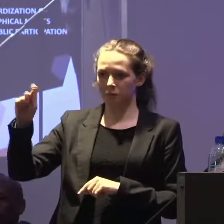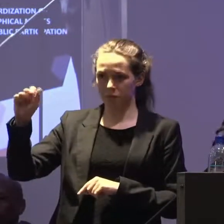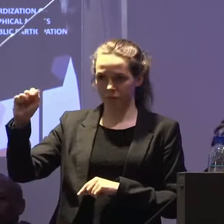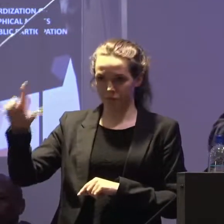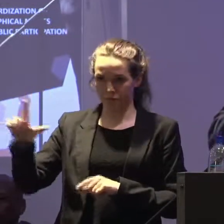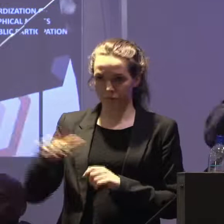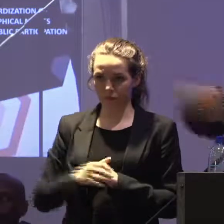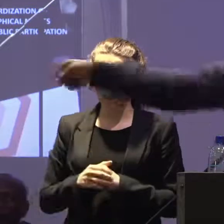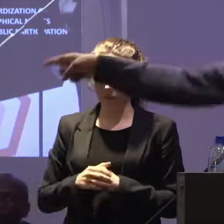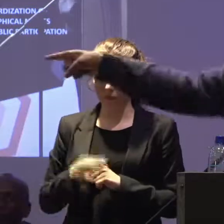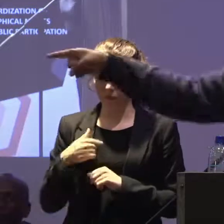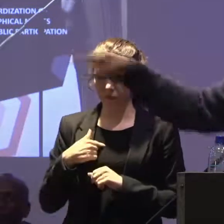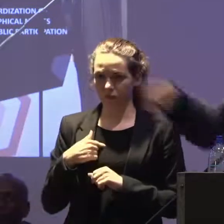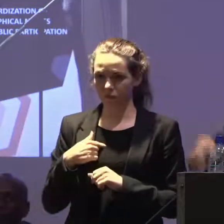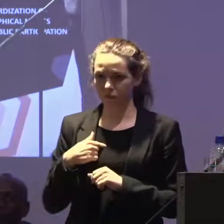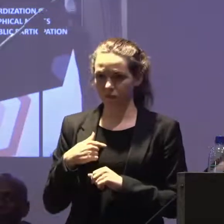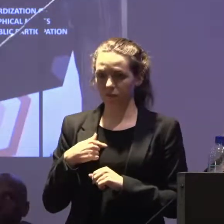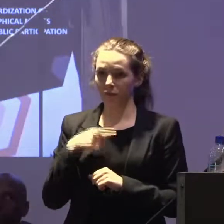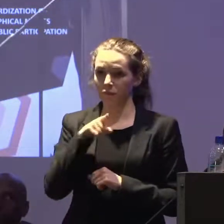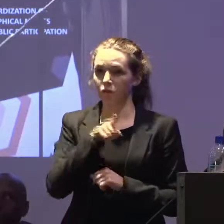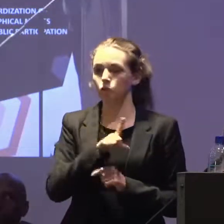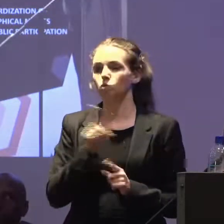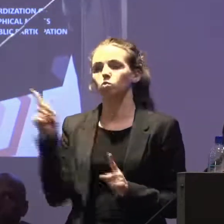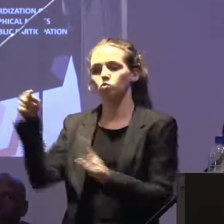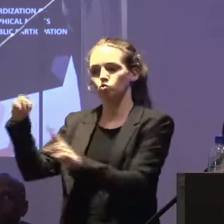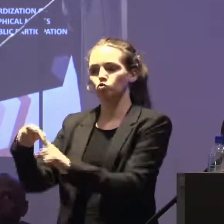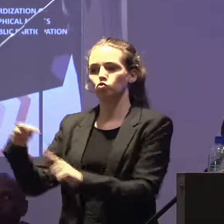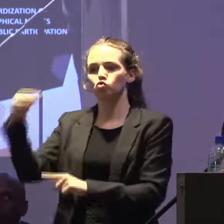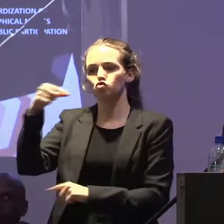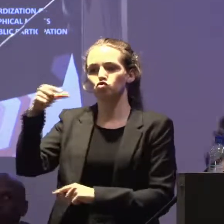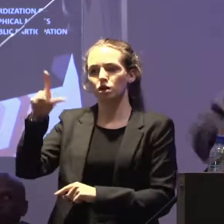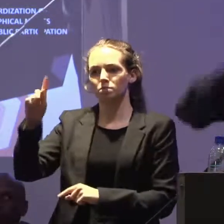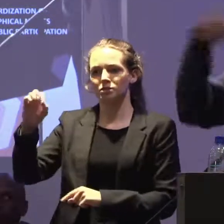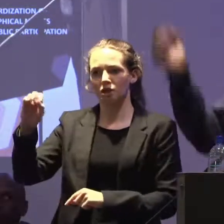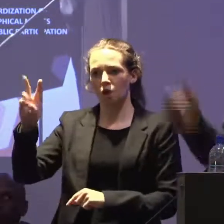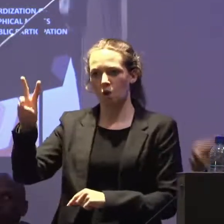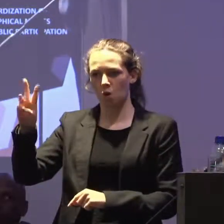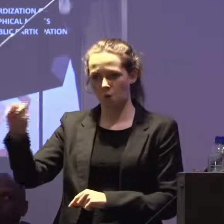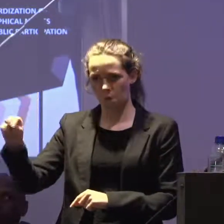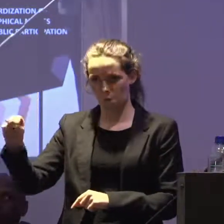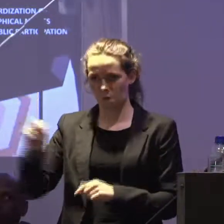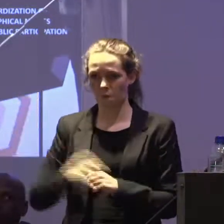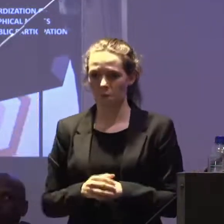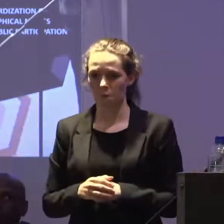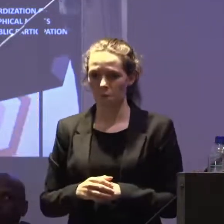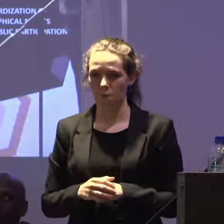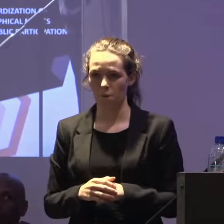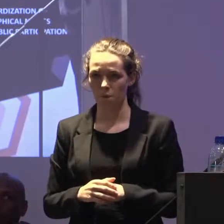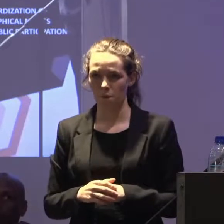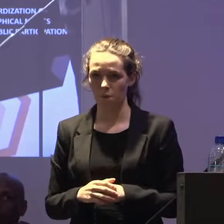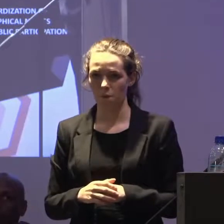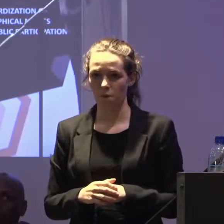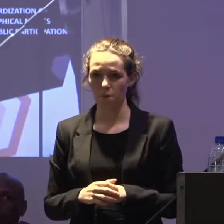Was it from? Yes, to Grahamstown, apparently. What used to be Grahamstown.